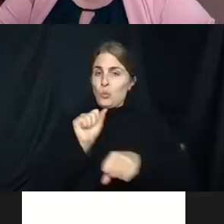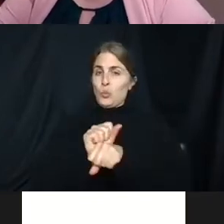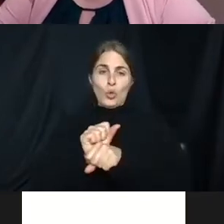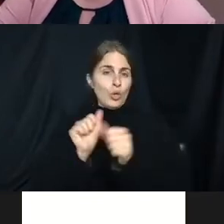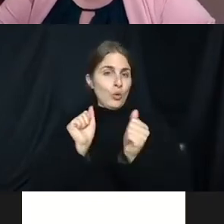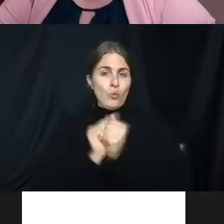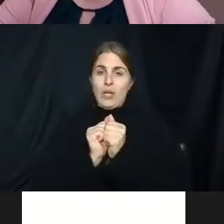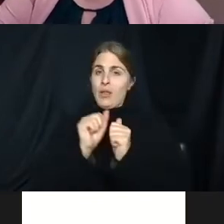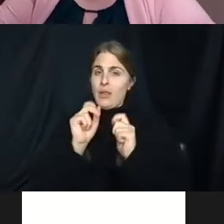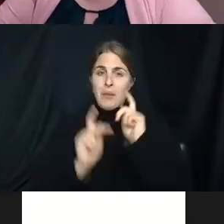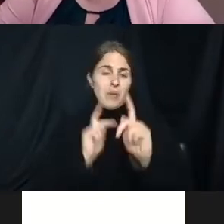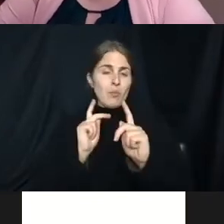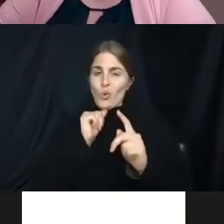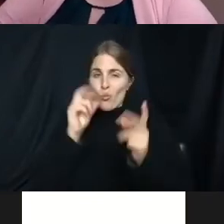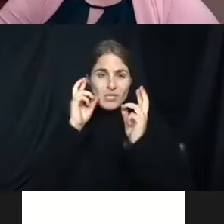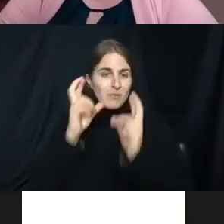people.